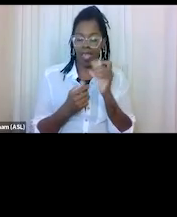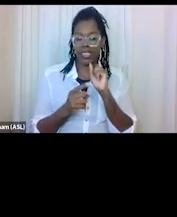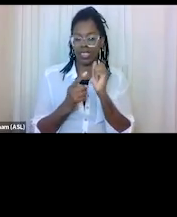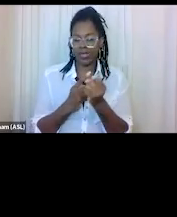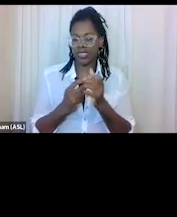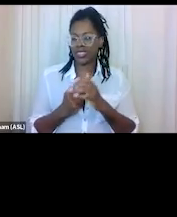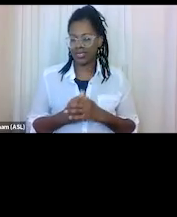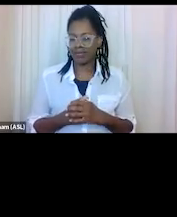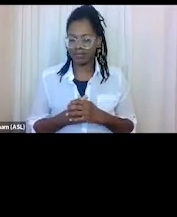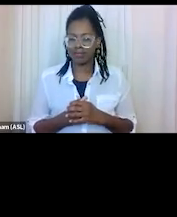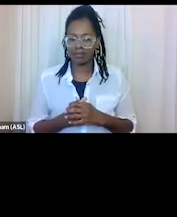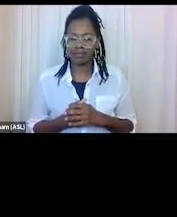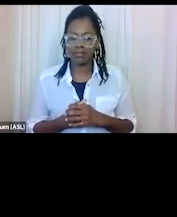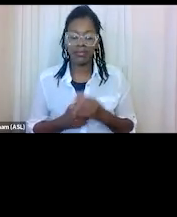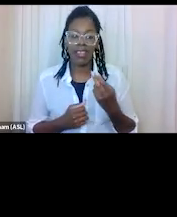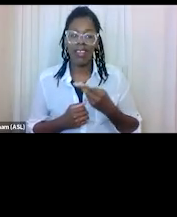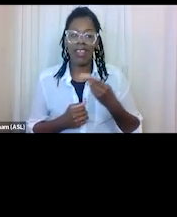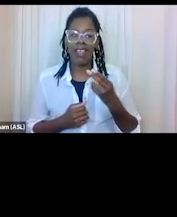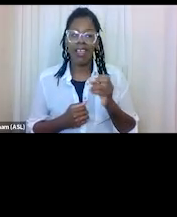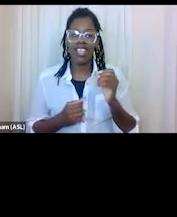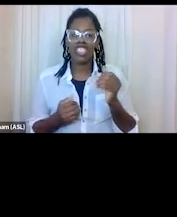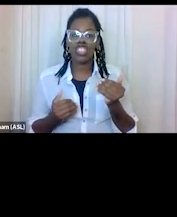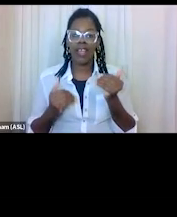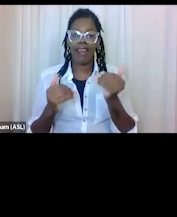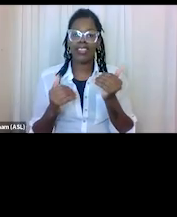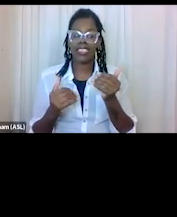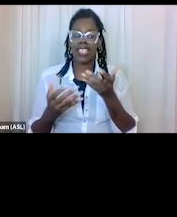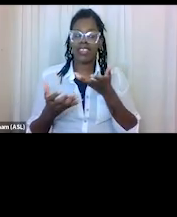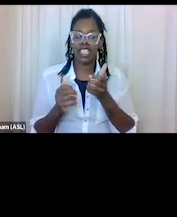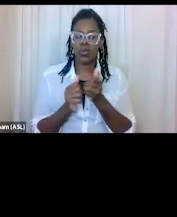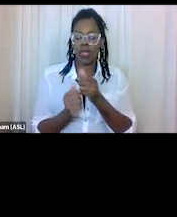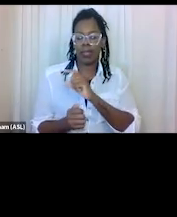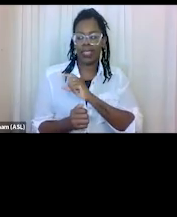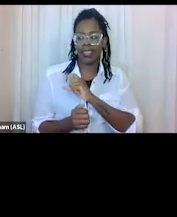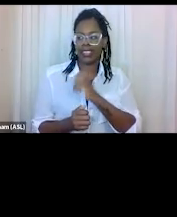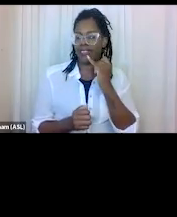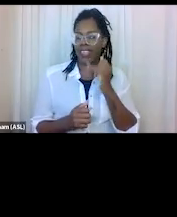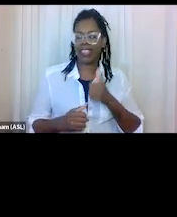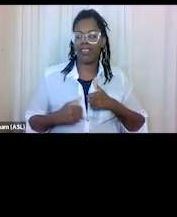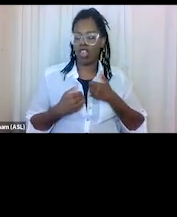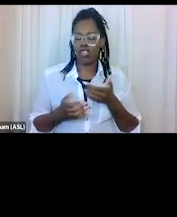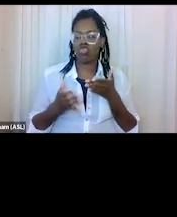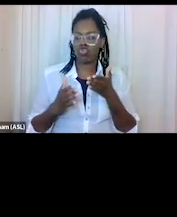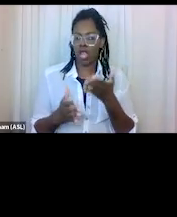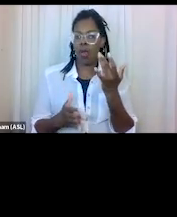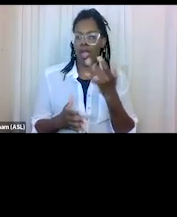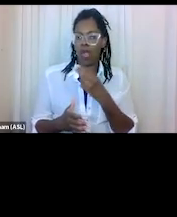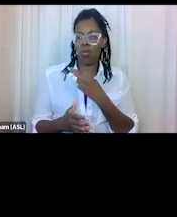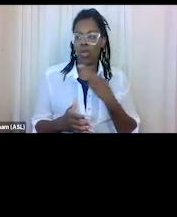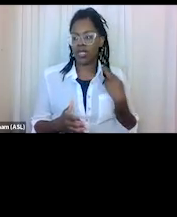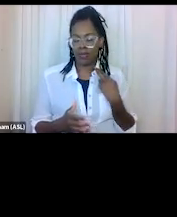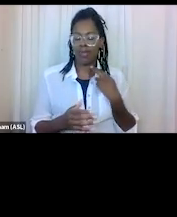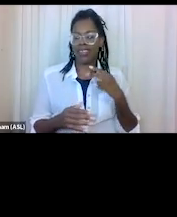situation. So there's a higher chance of them interacting with police when they're street-based. There's a risk for suicide by cop or a